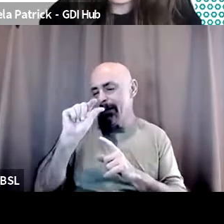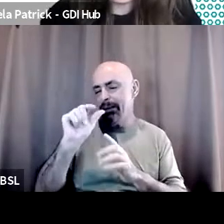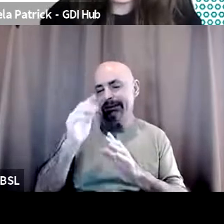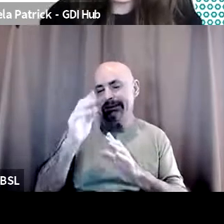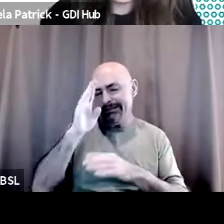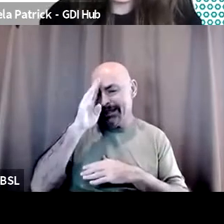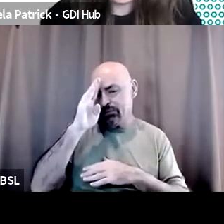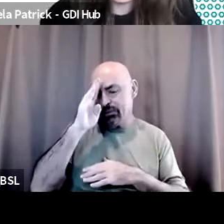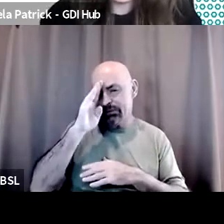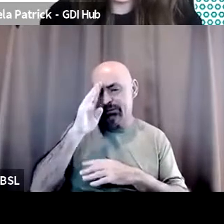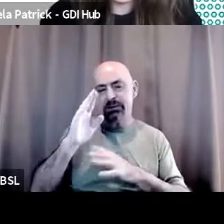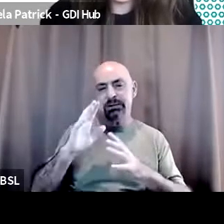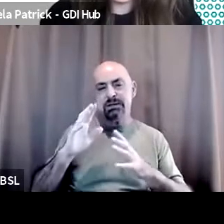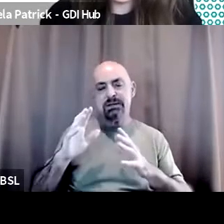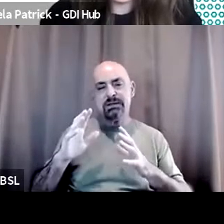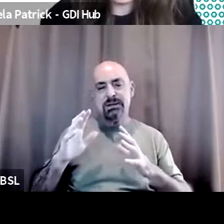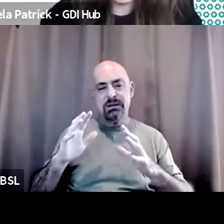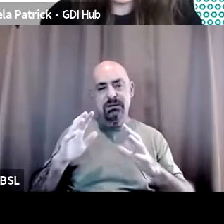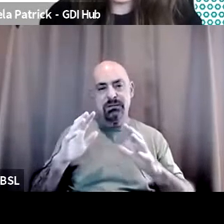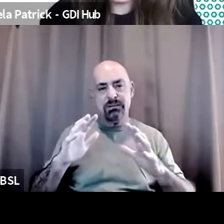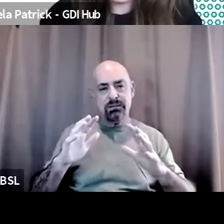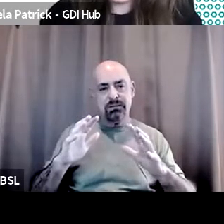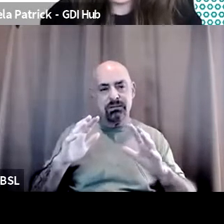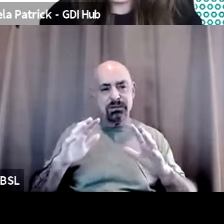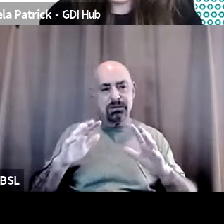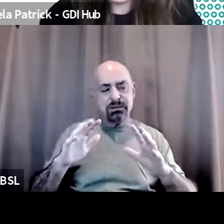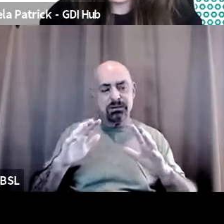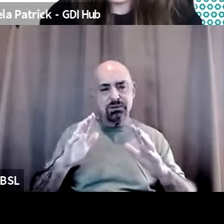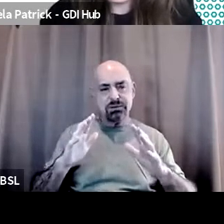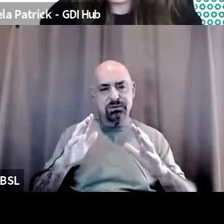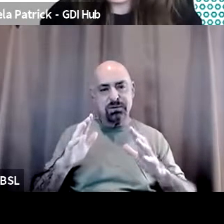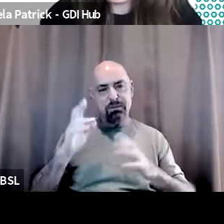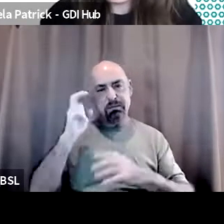the public bus and to go to the Ger district.